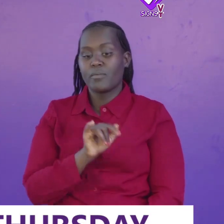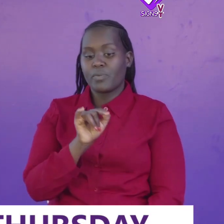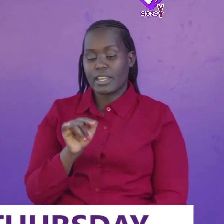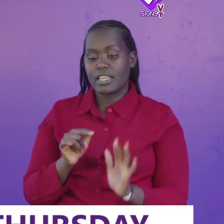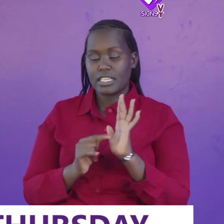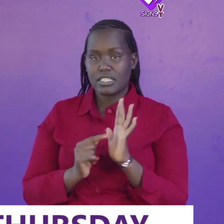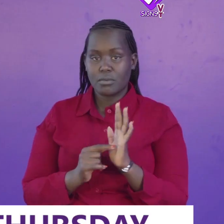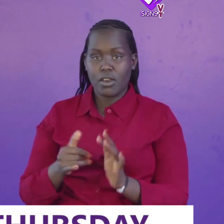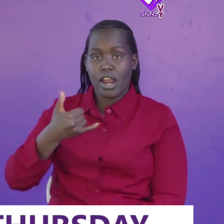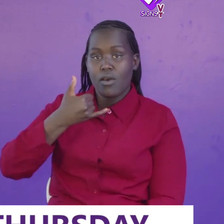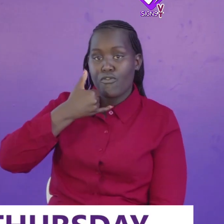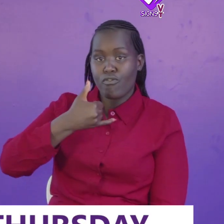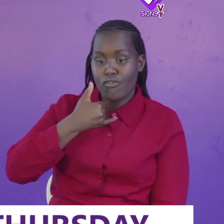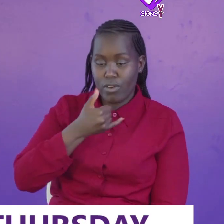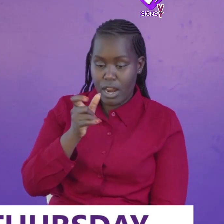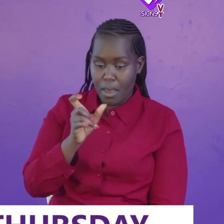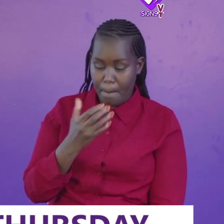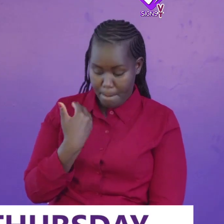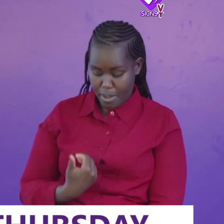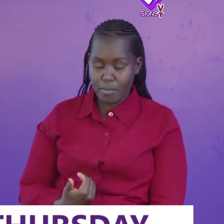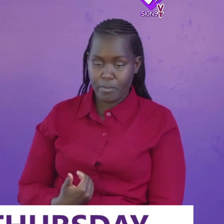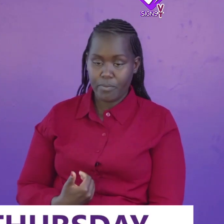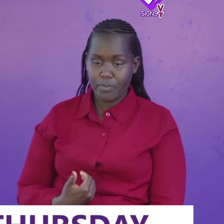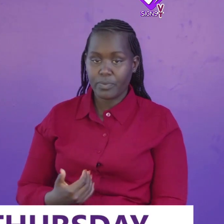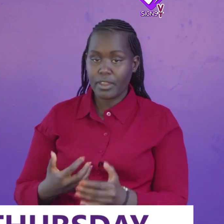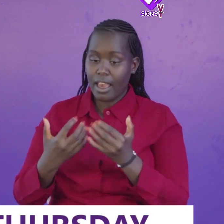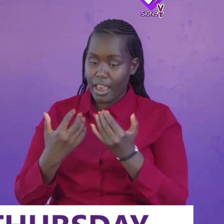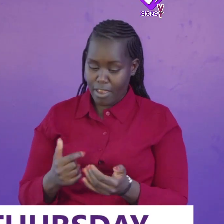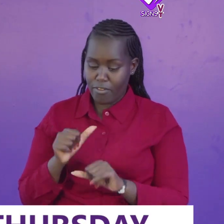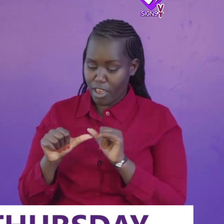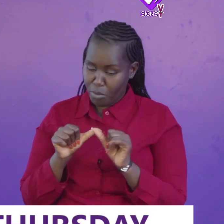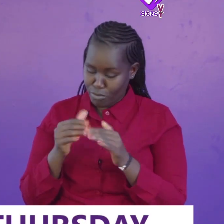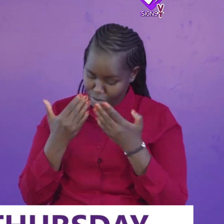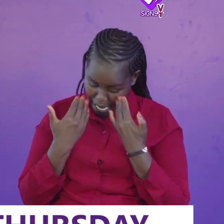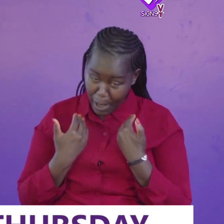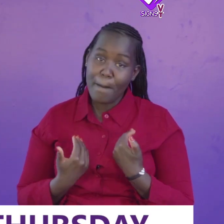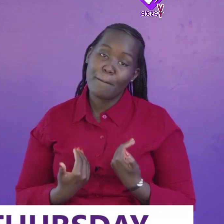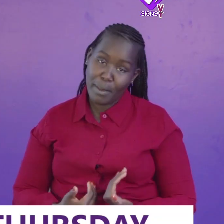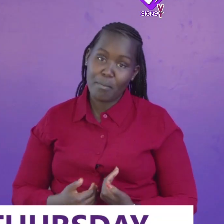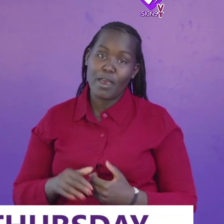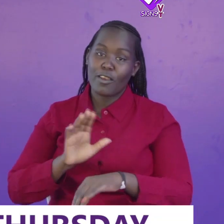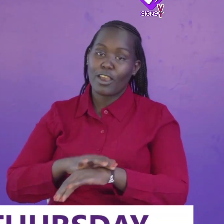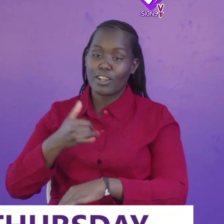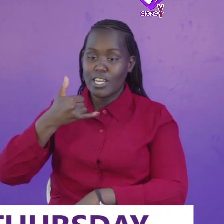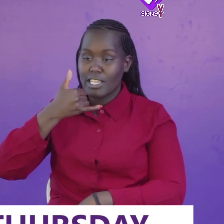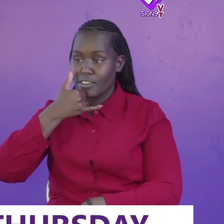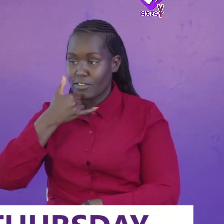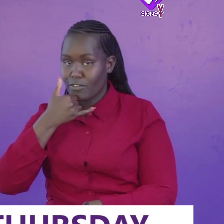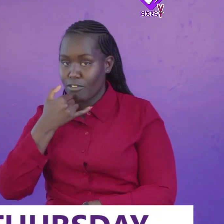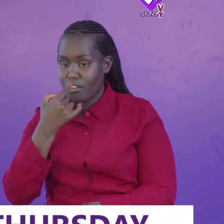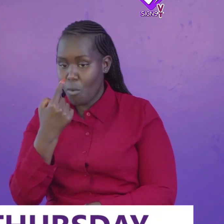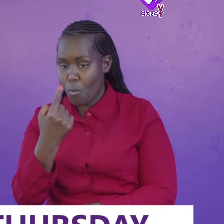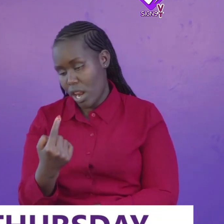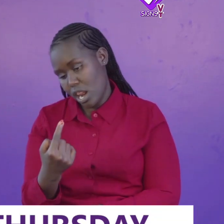here, telephones personally, heavy on the personally. Kwetu ulikuwa unapata tu ni simu, yani